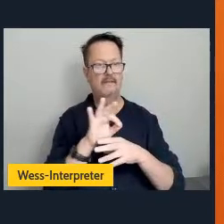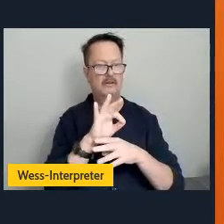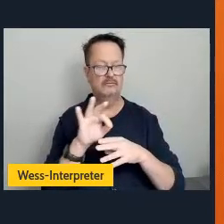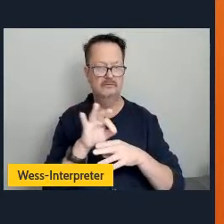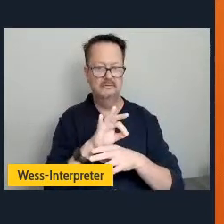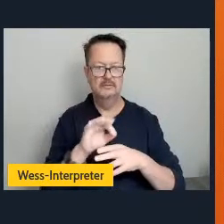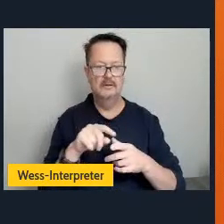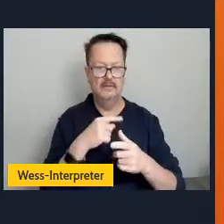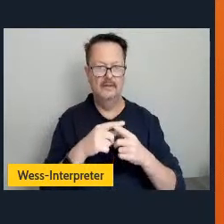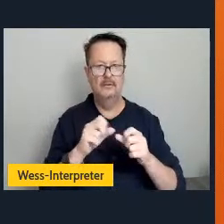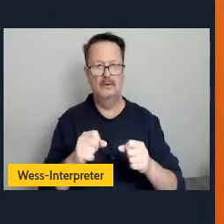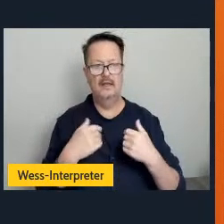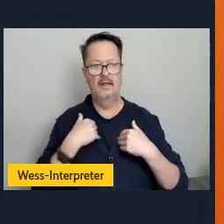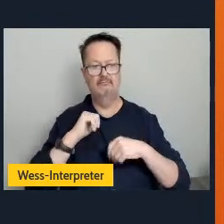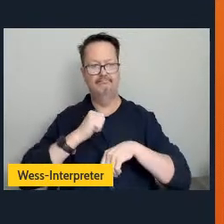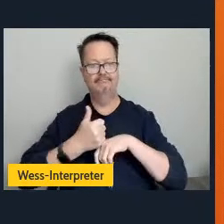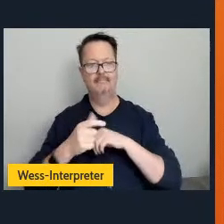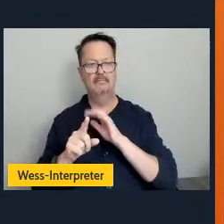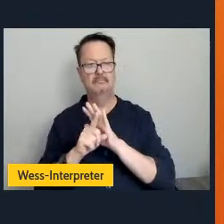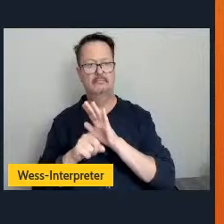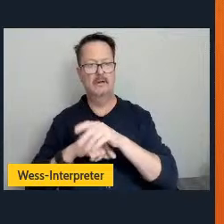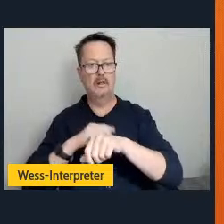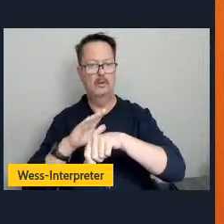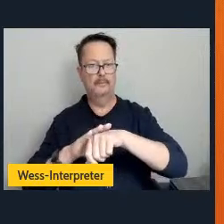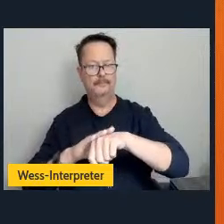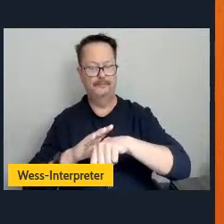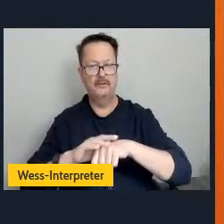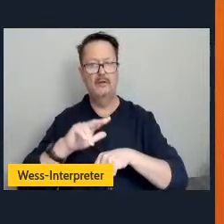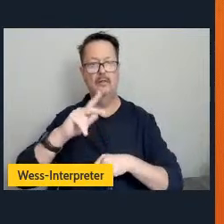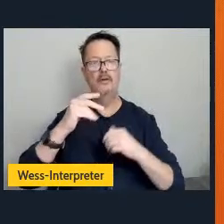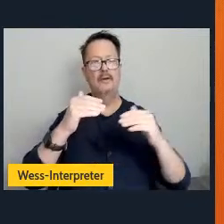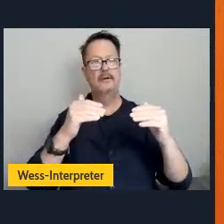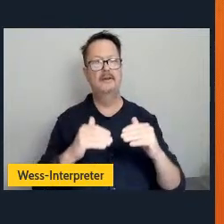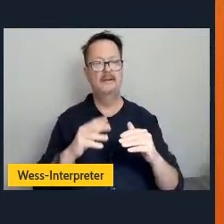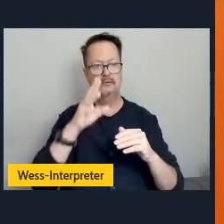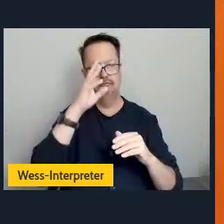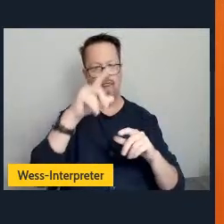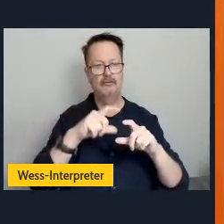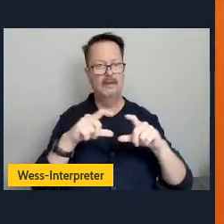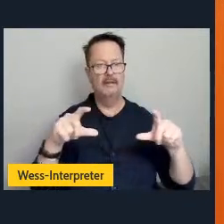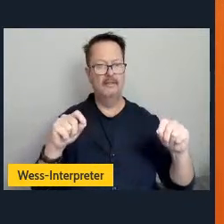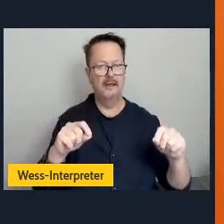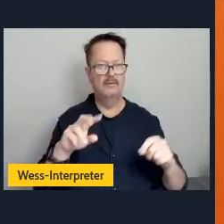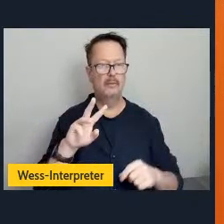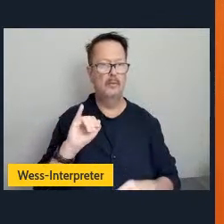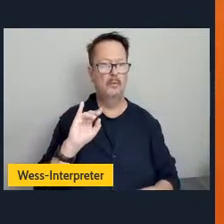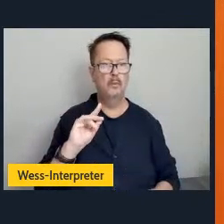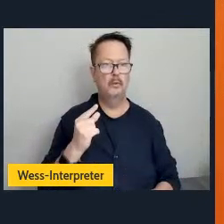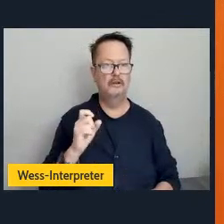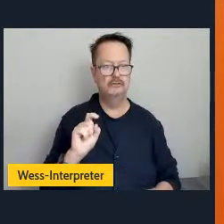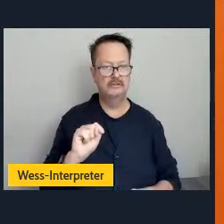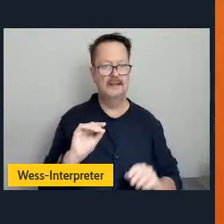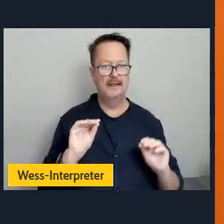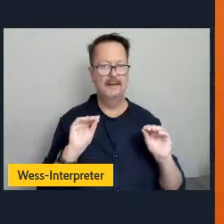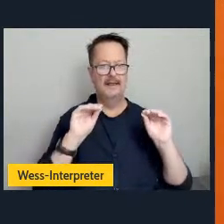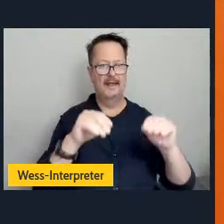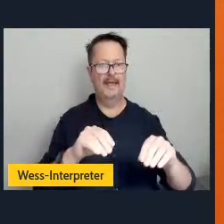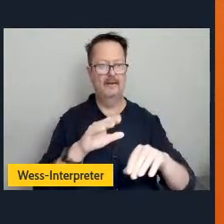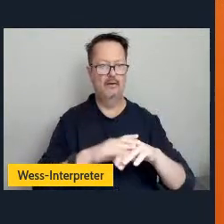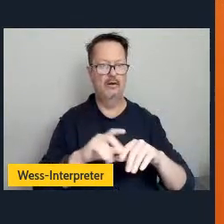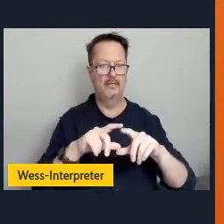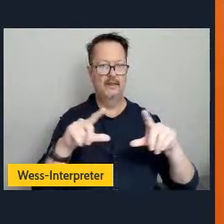alarm. So the third step is to create the dashboard, the widget, and add the widget on the